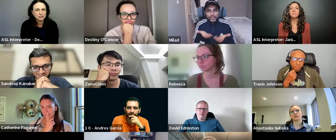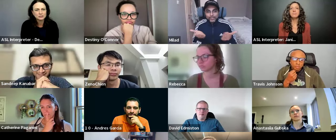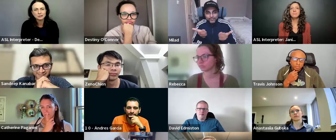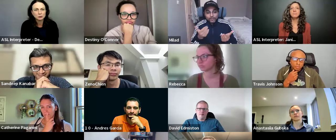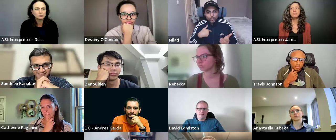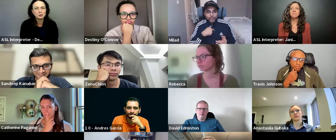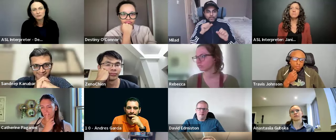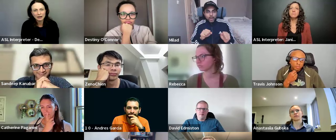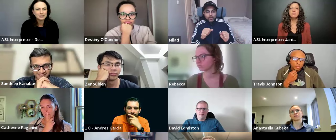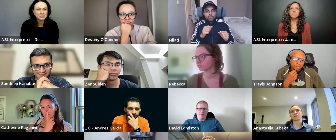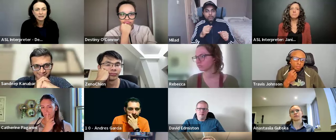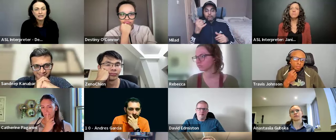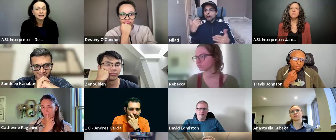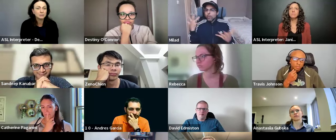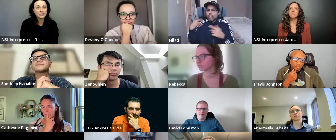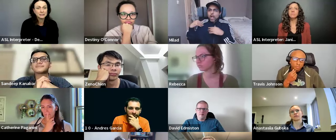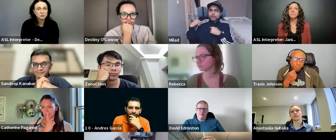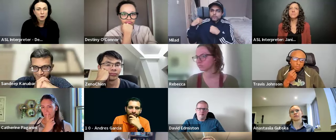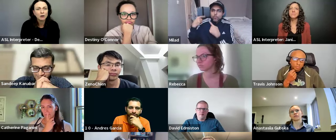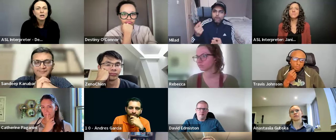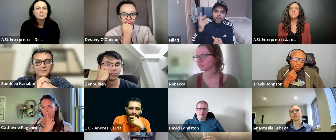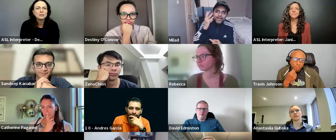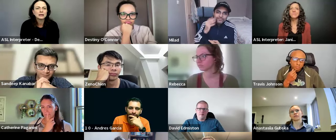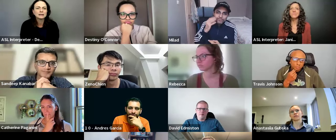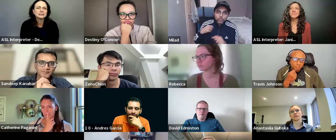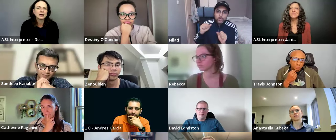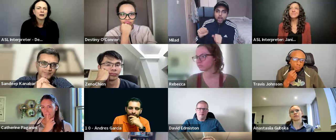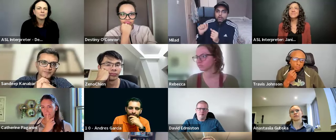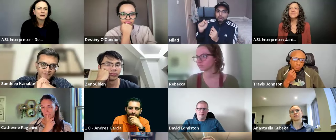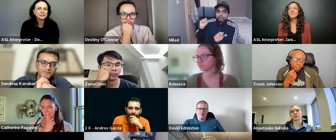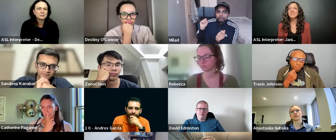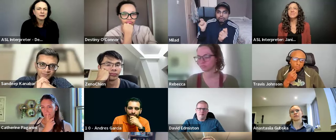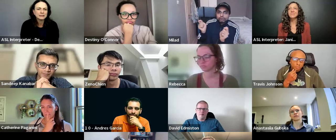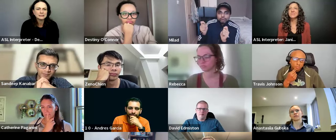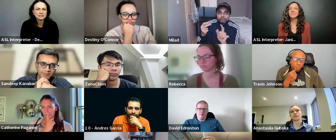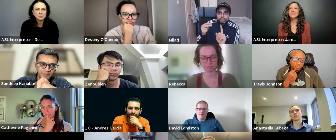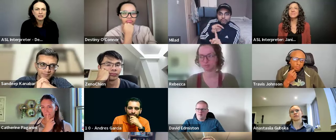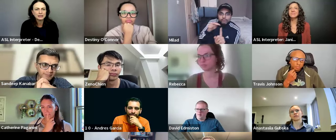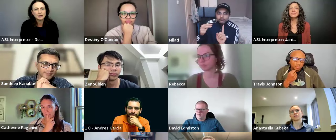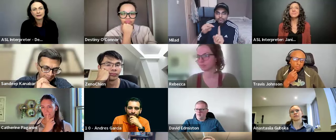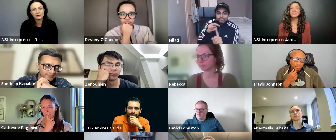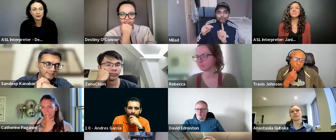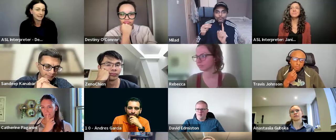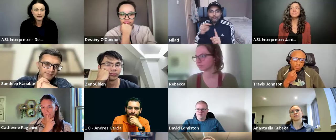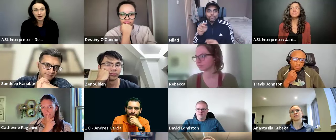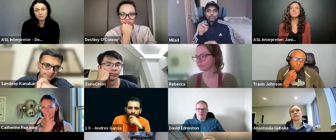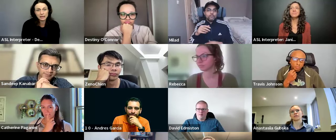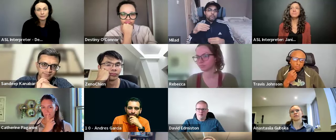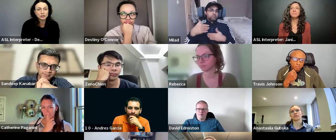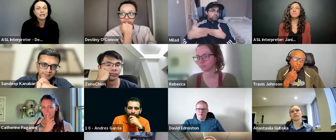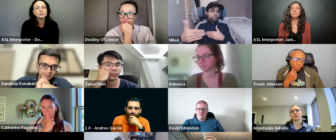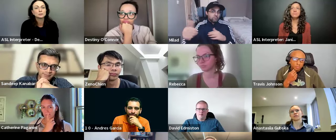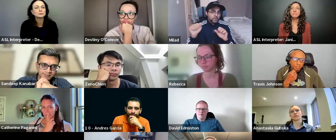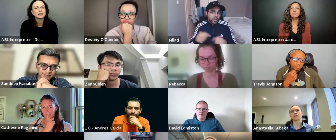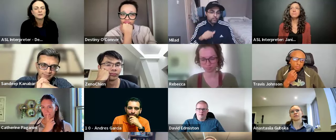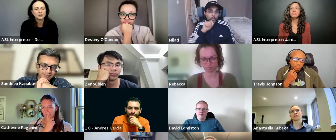certain situations and new environments. And it applies here as well because my experience has been, you know, like I said, being